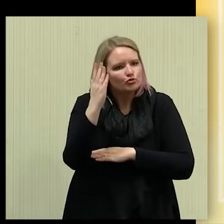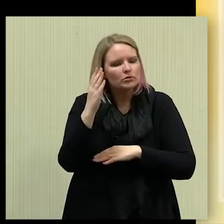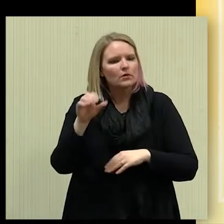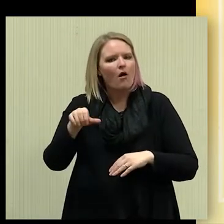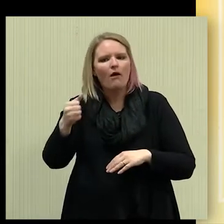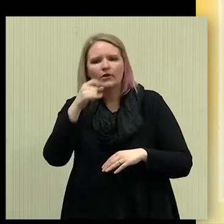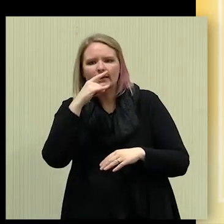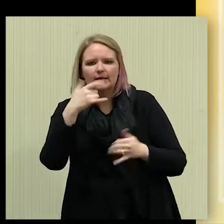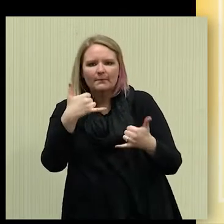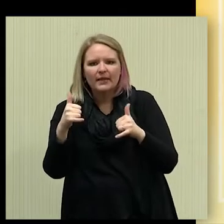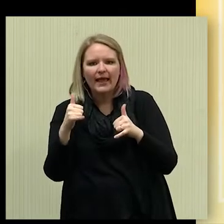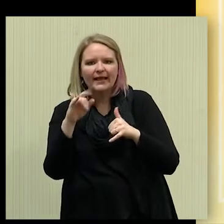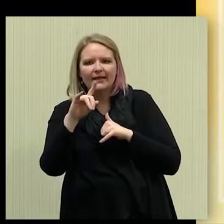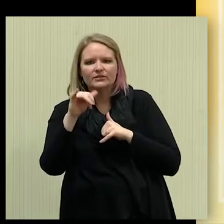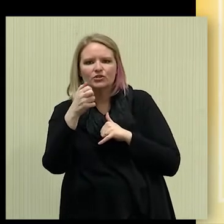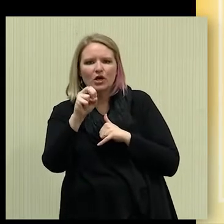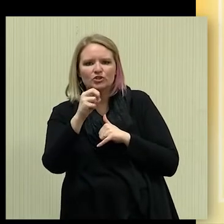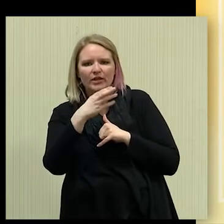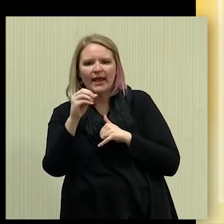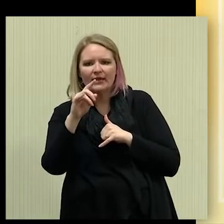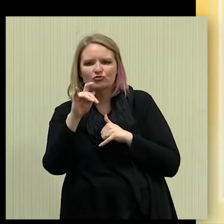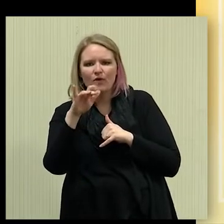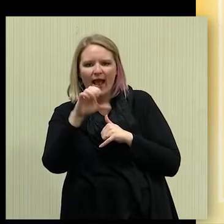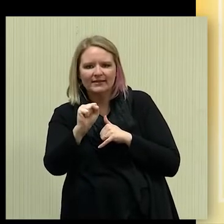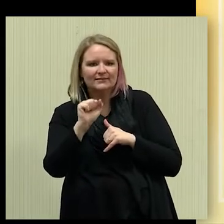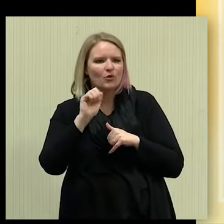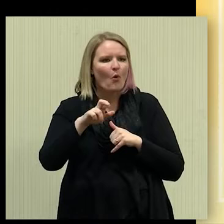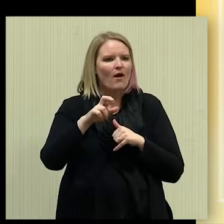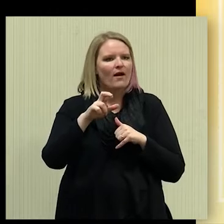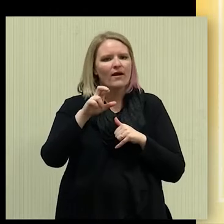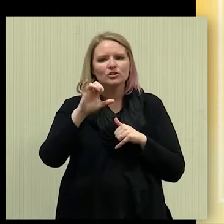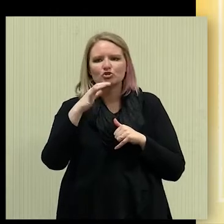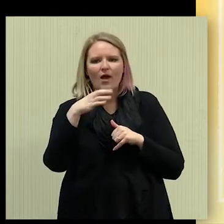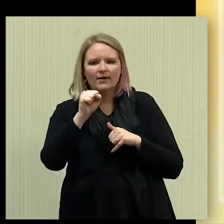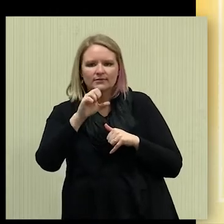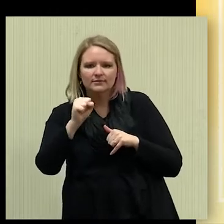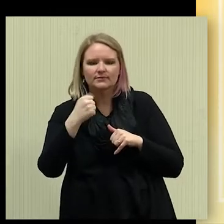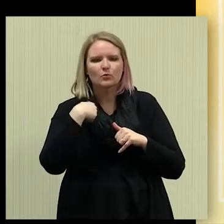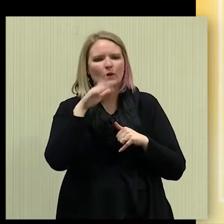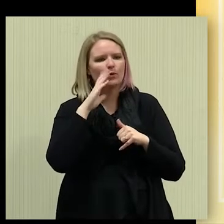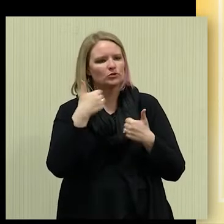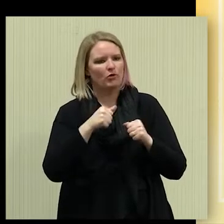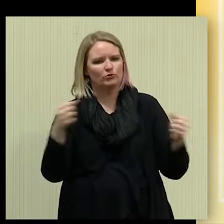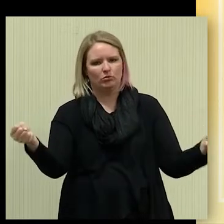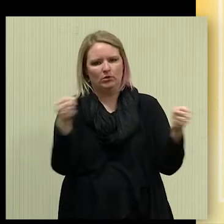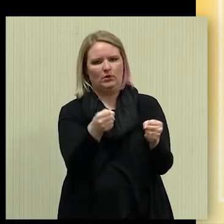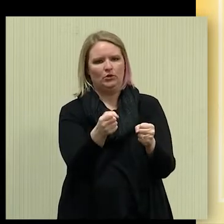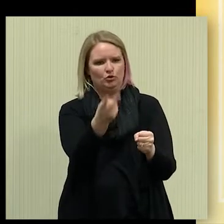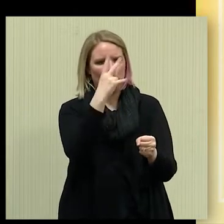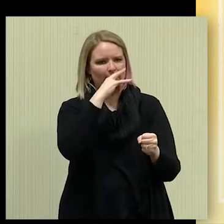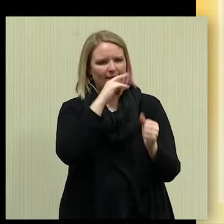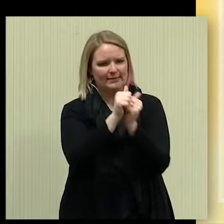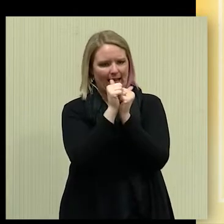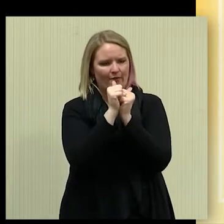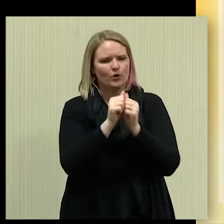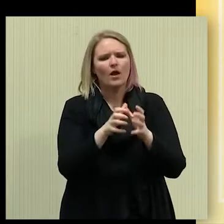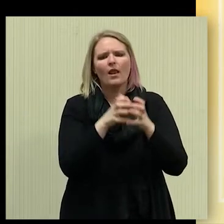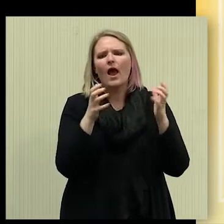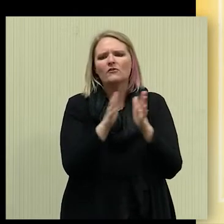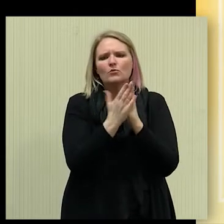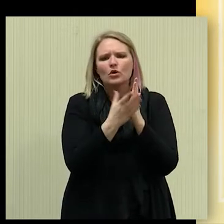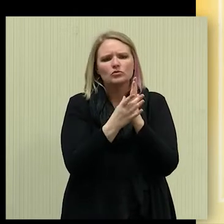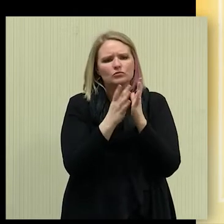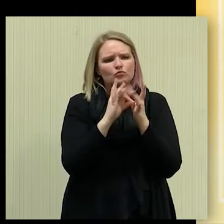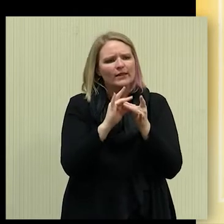are playing Dungeons and Dragons or playing chess or whatever, where we're trying to put kids together. You know, there's lots of books